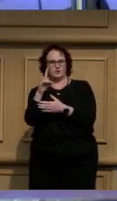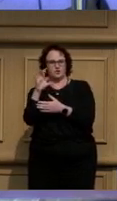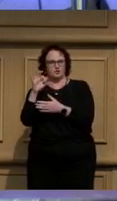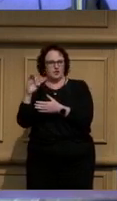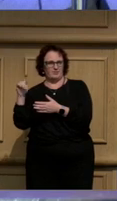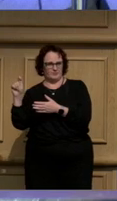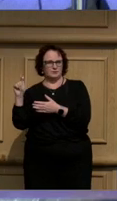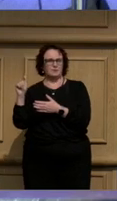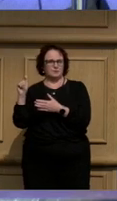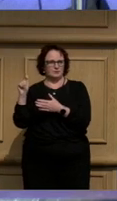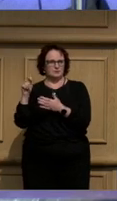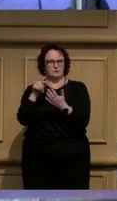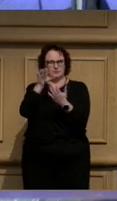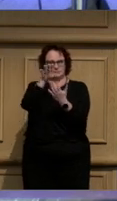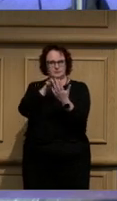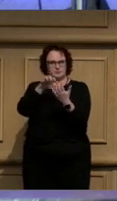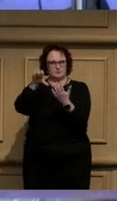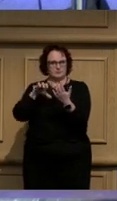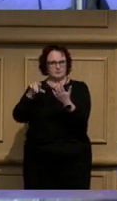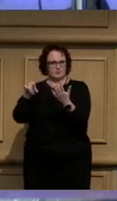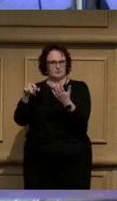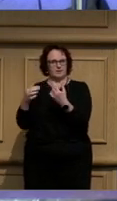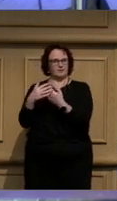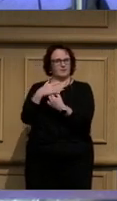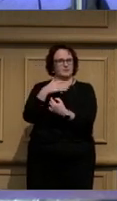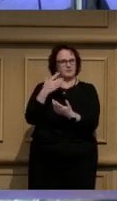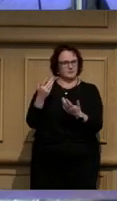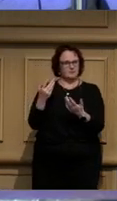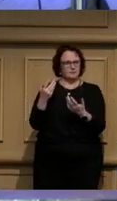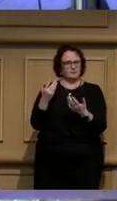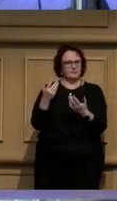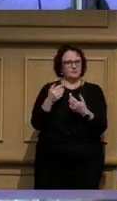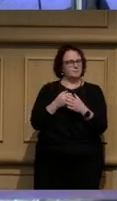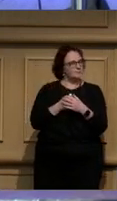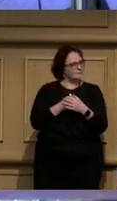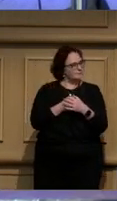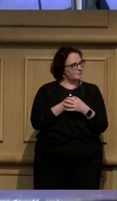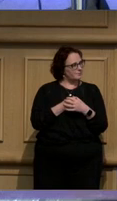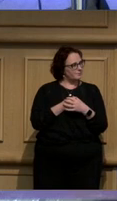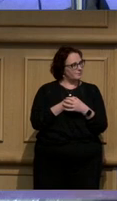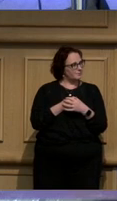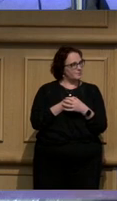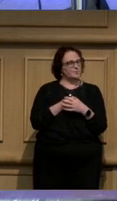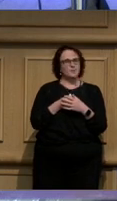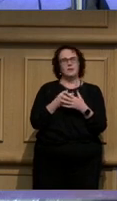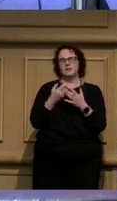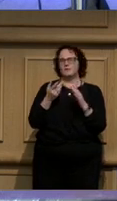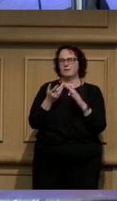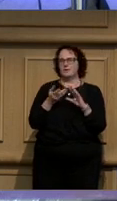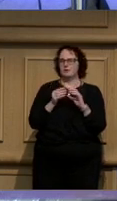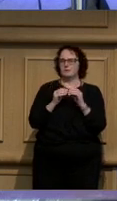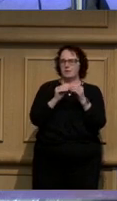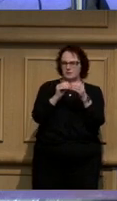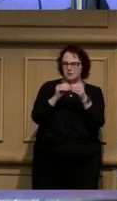like, if we can, like, women in general are very inspiring in Ireland for